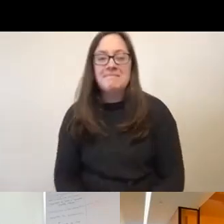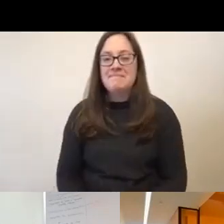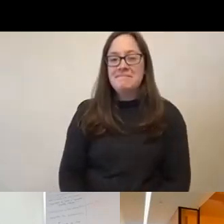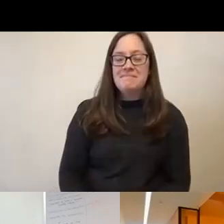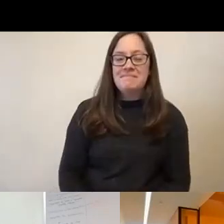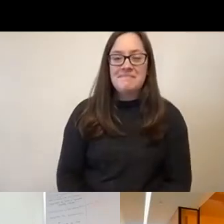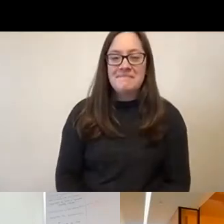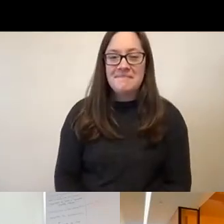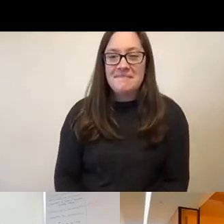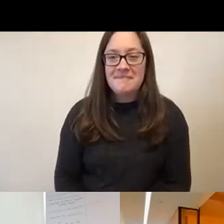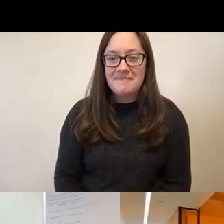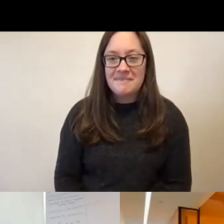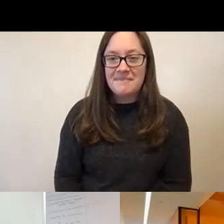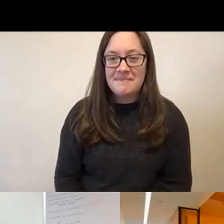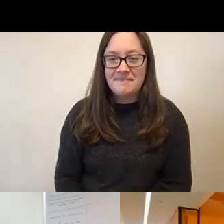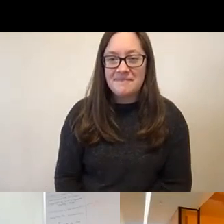questions.